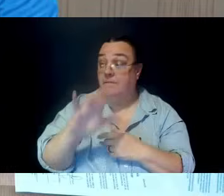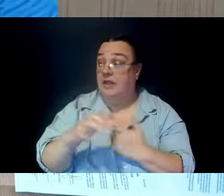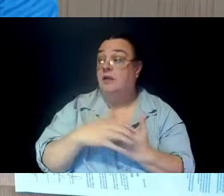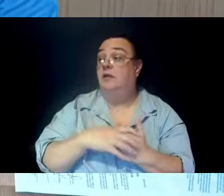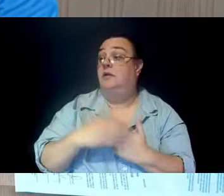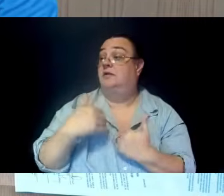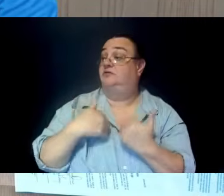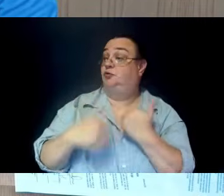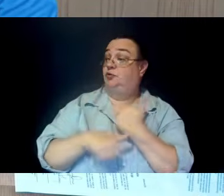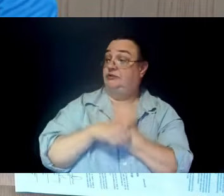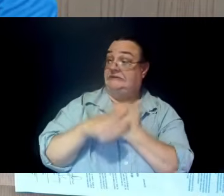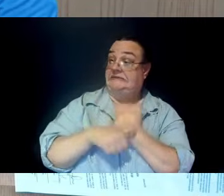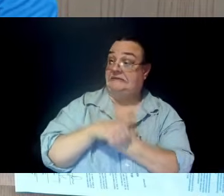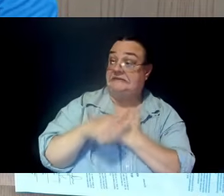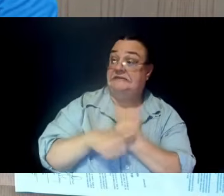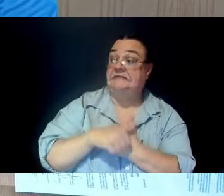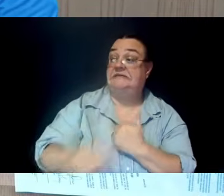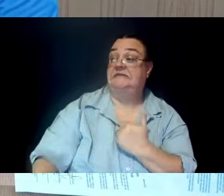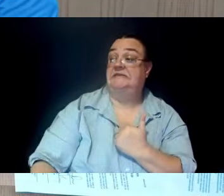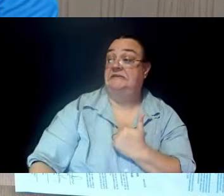in